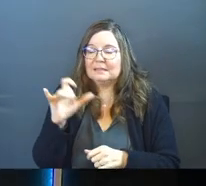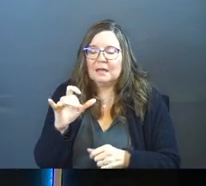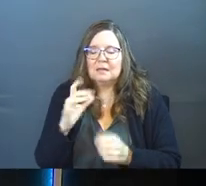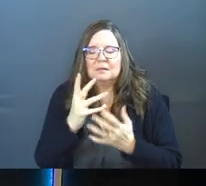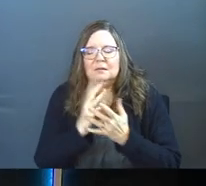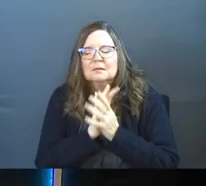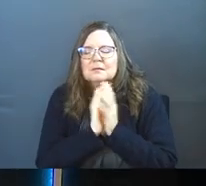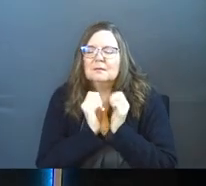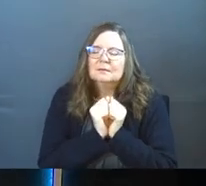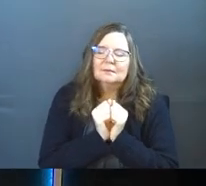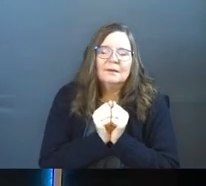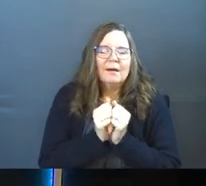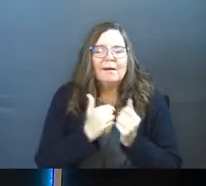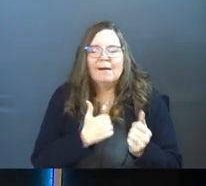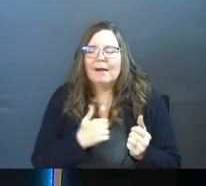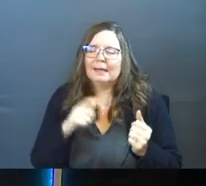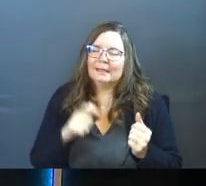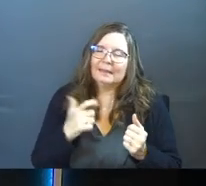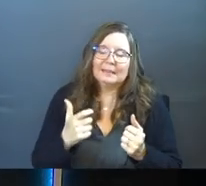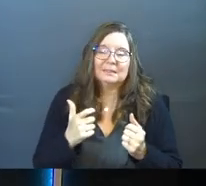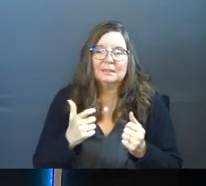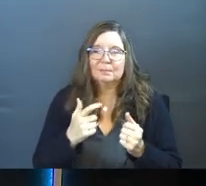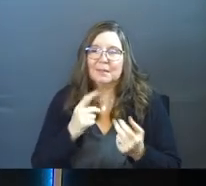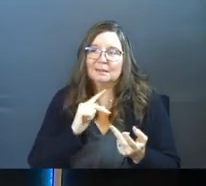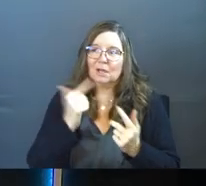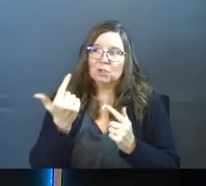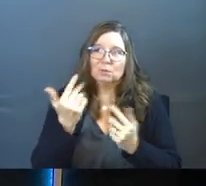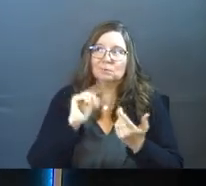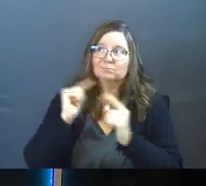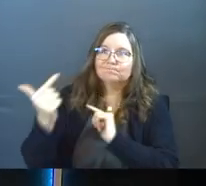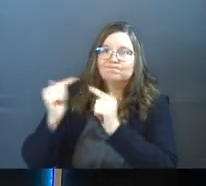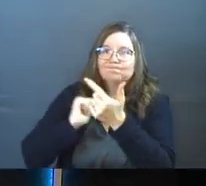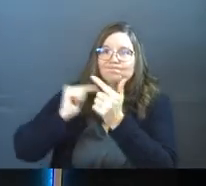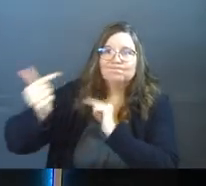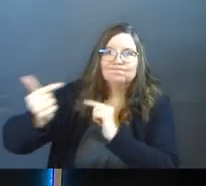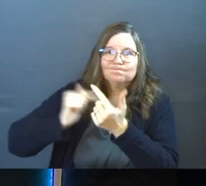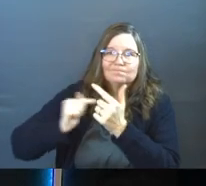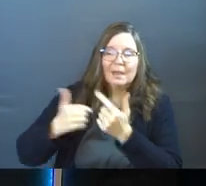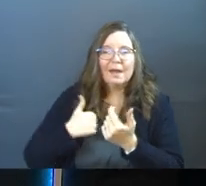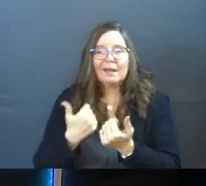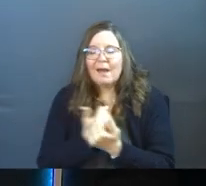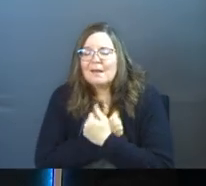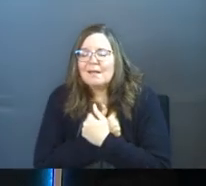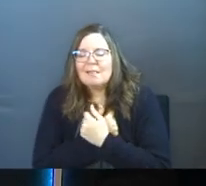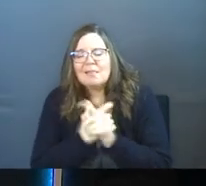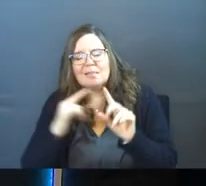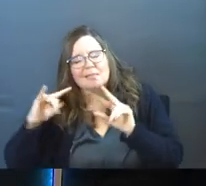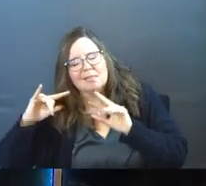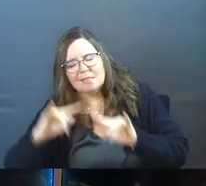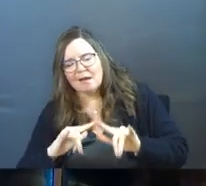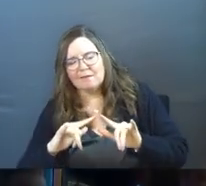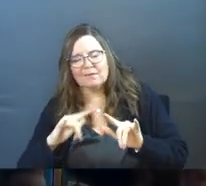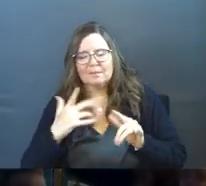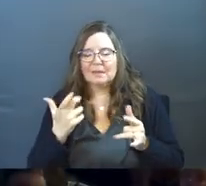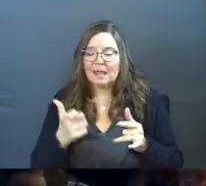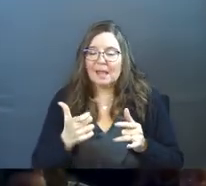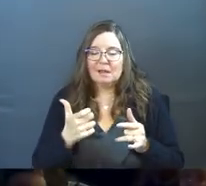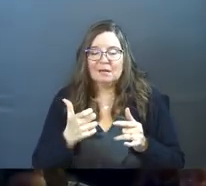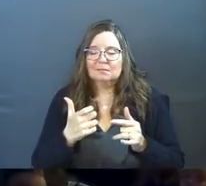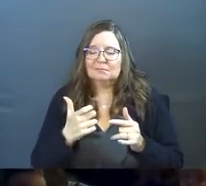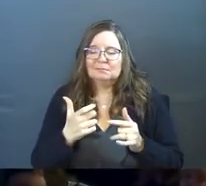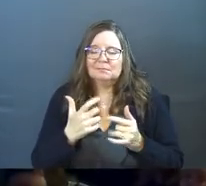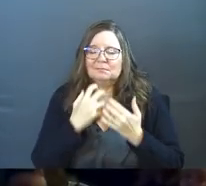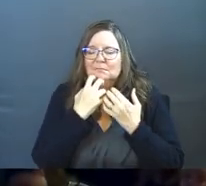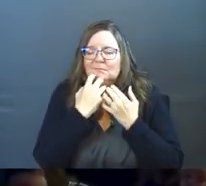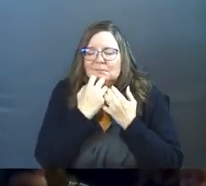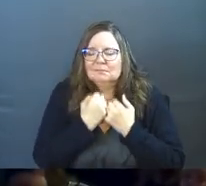like, oh, I need this to be a two-way thing. Like, I just love them so much. They are the pinnacle